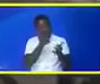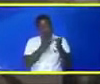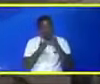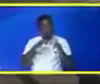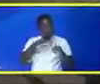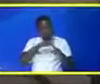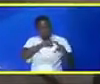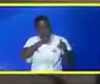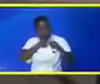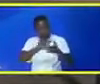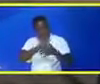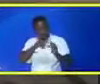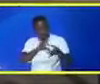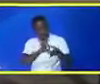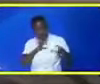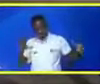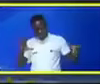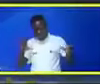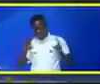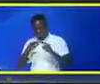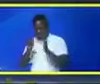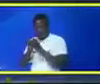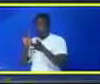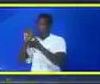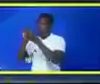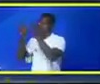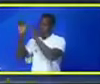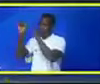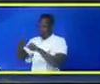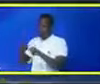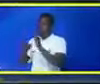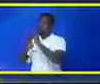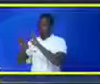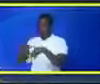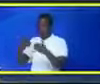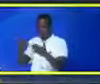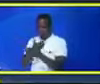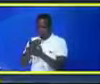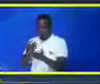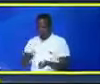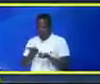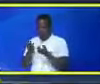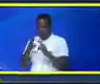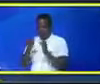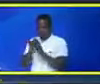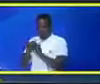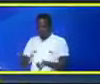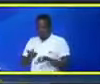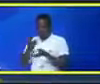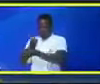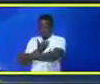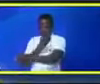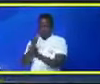But God is giving you a new beginning. By all means, a new beginning. Let me pray for those who are